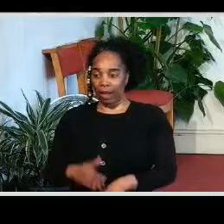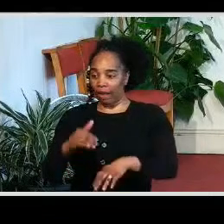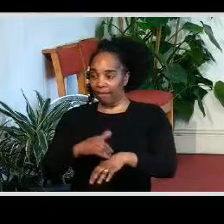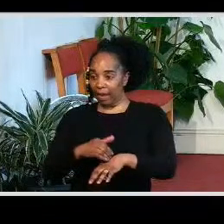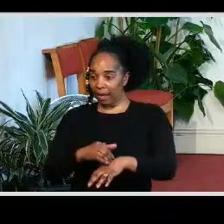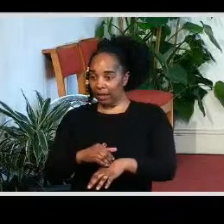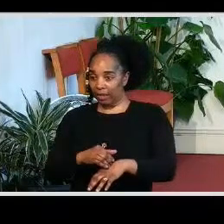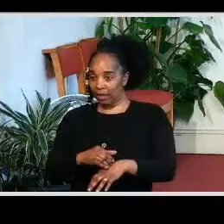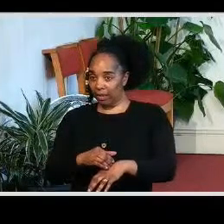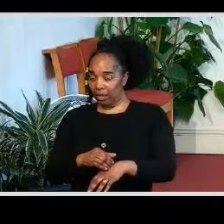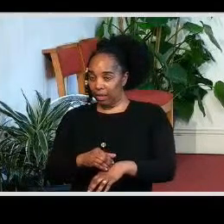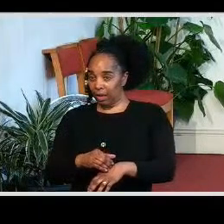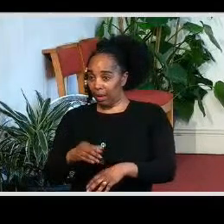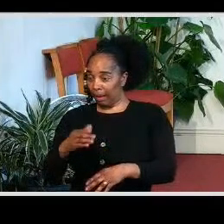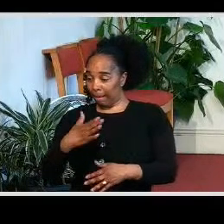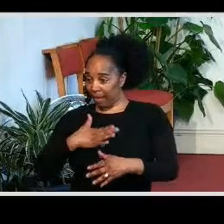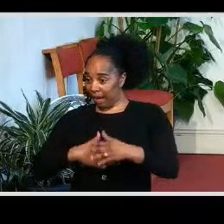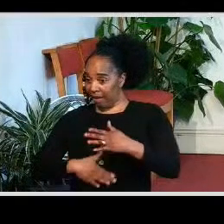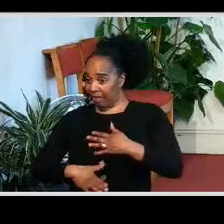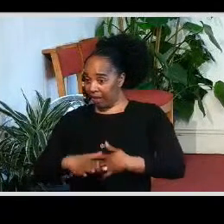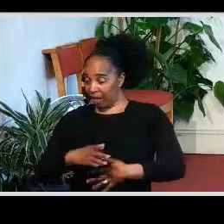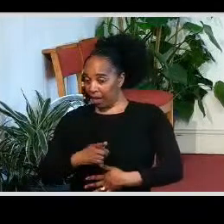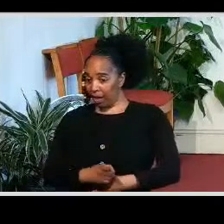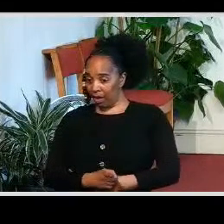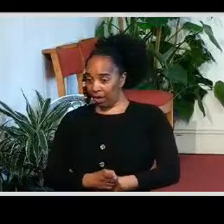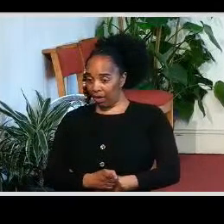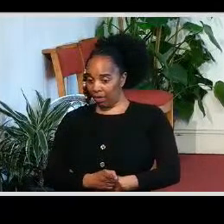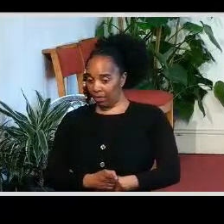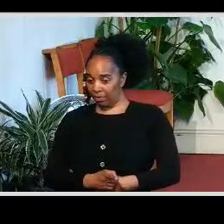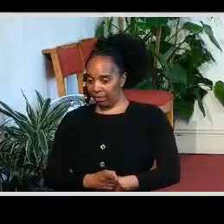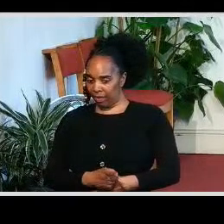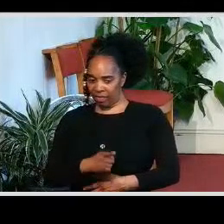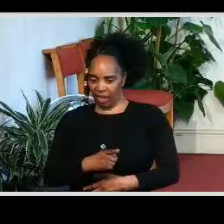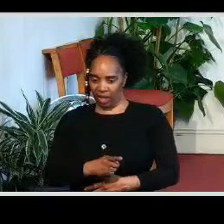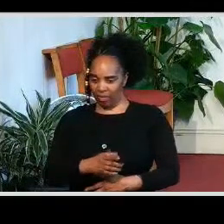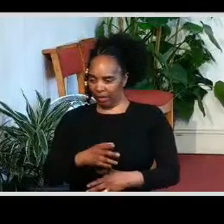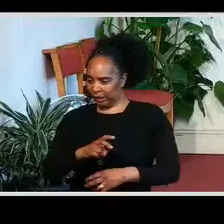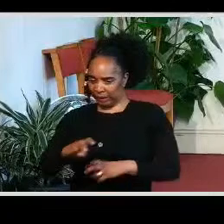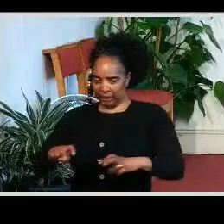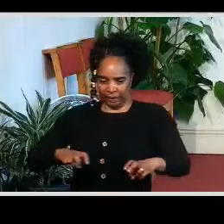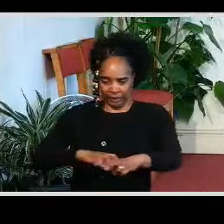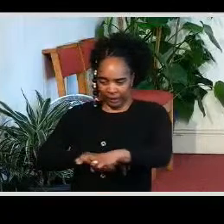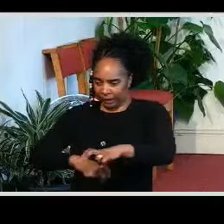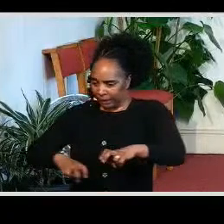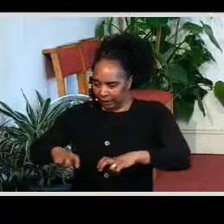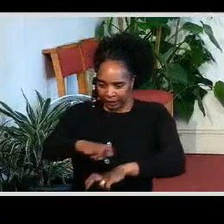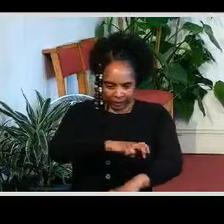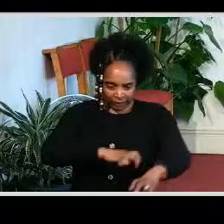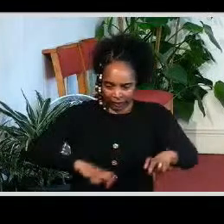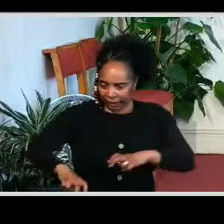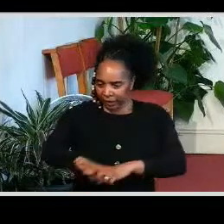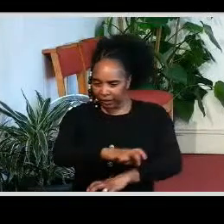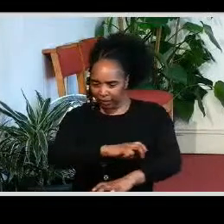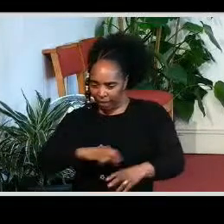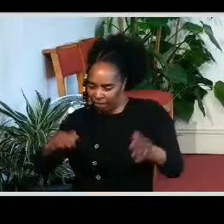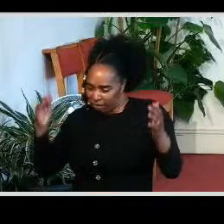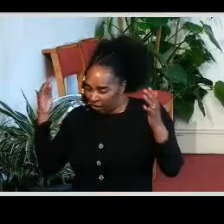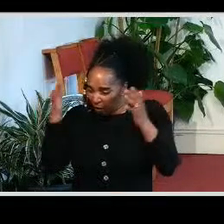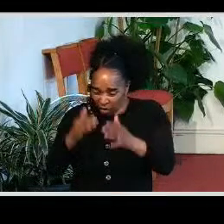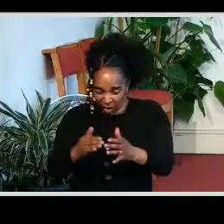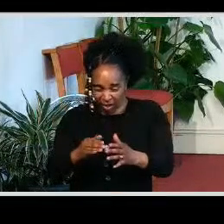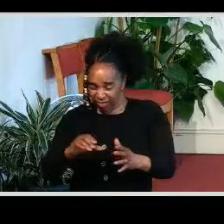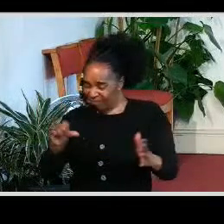people's behavior. People with ADHD can seem restless, may have trouble